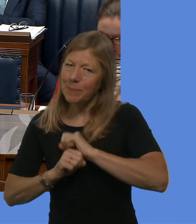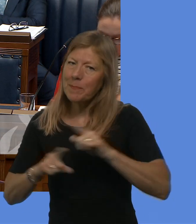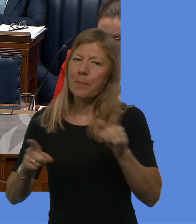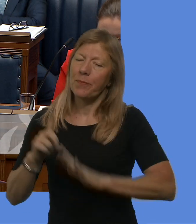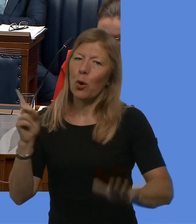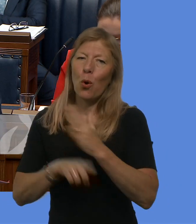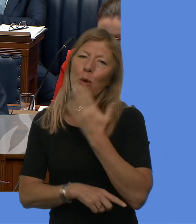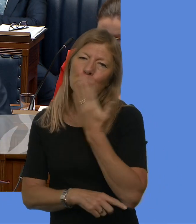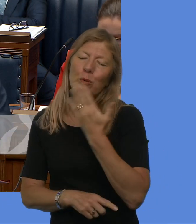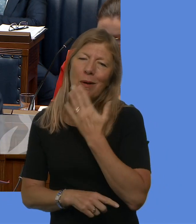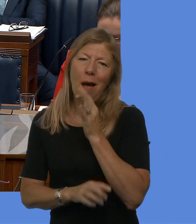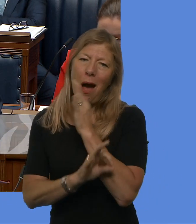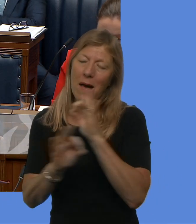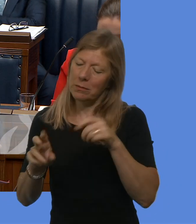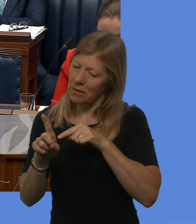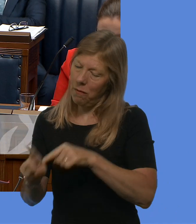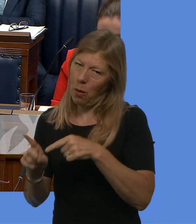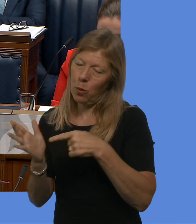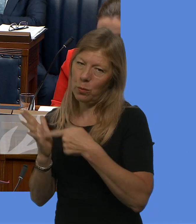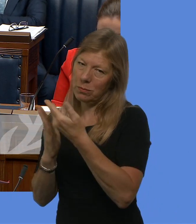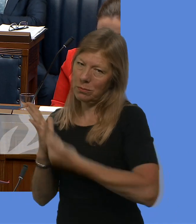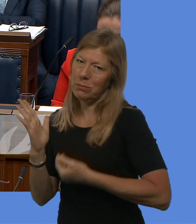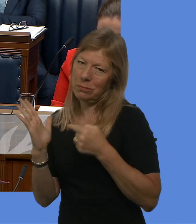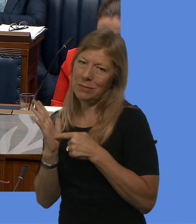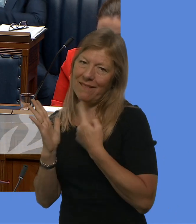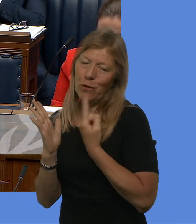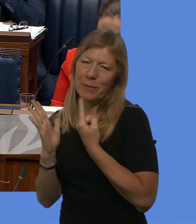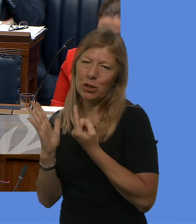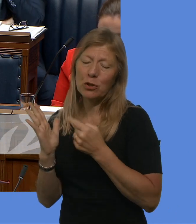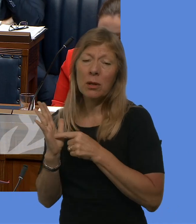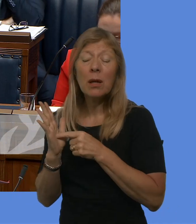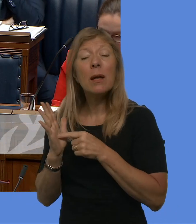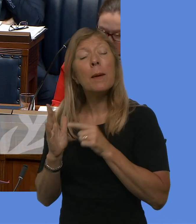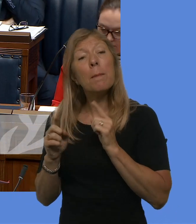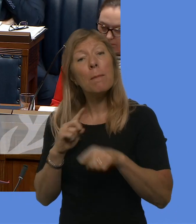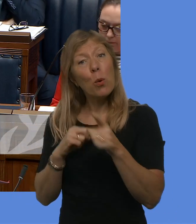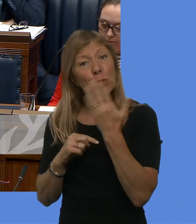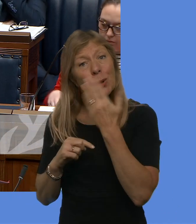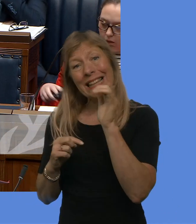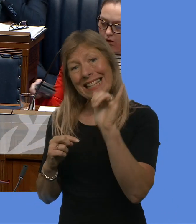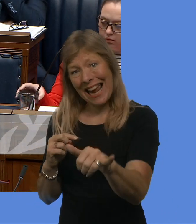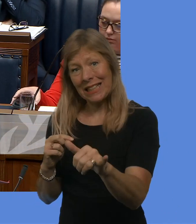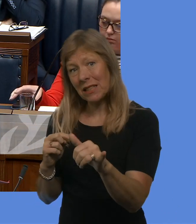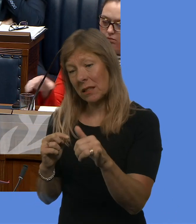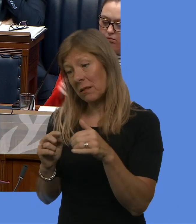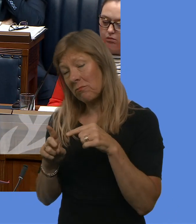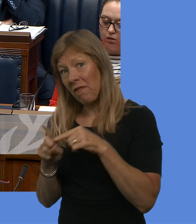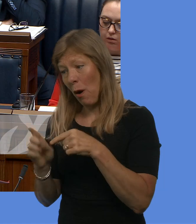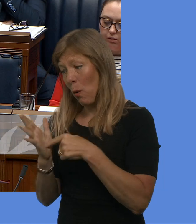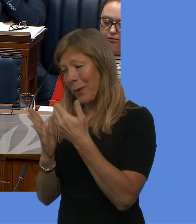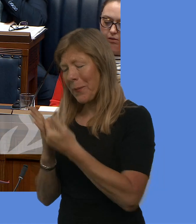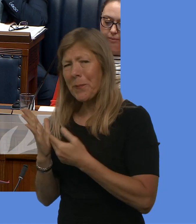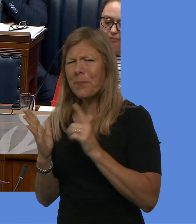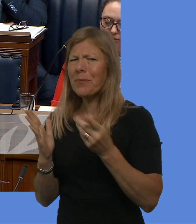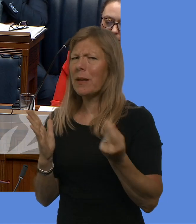to them to follow it. The overwhelming majority of schools do follow that guidance, but we need to have all schools following